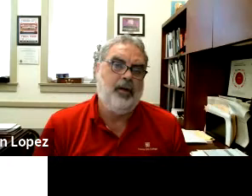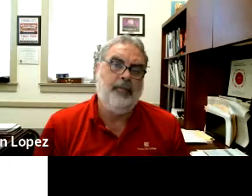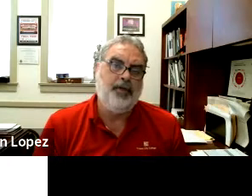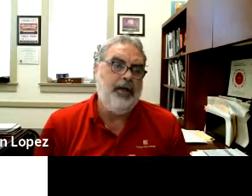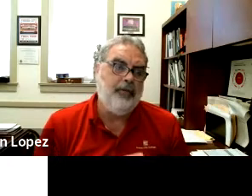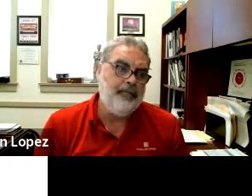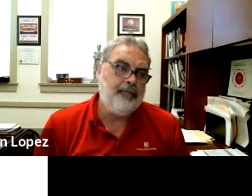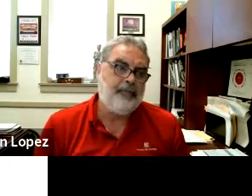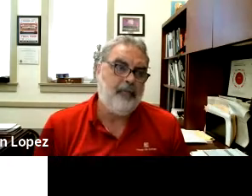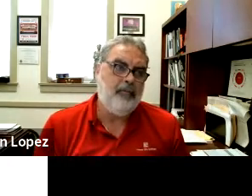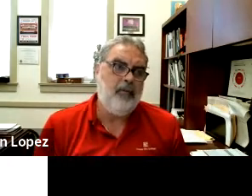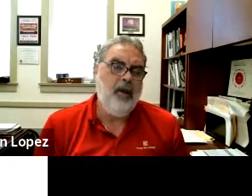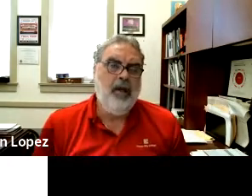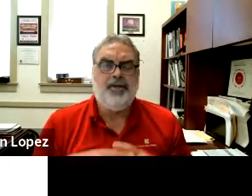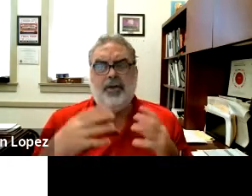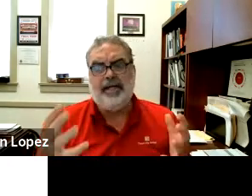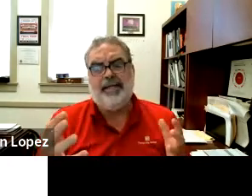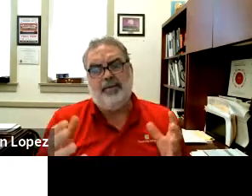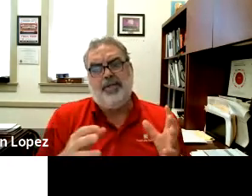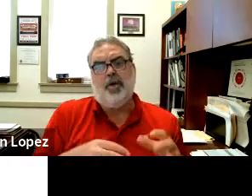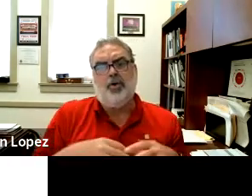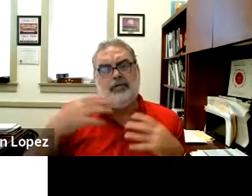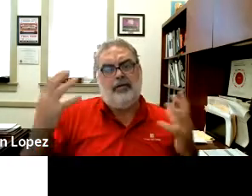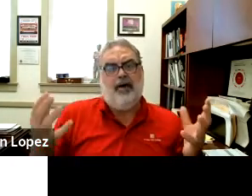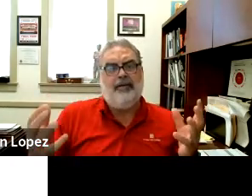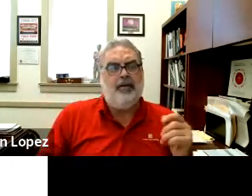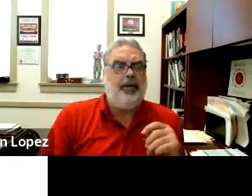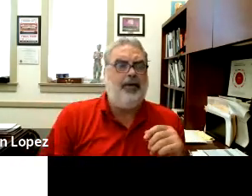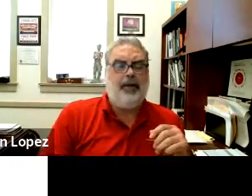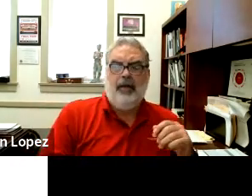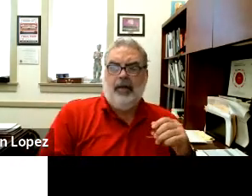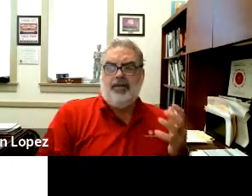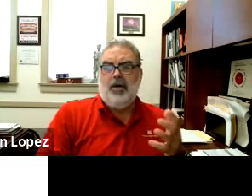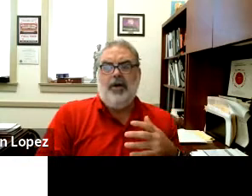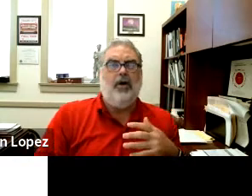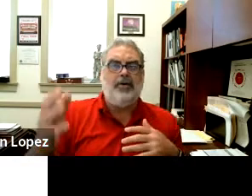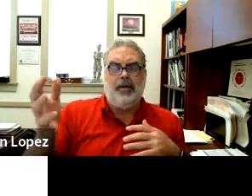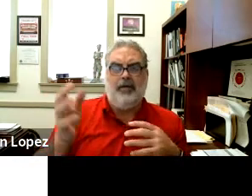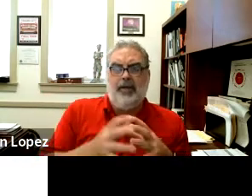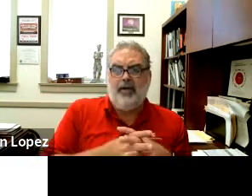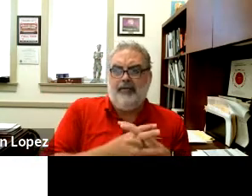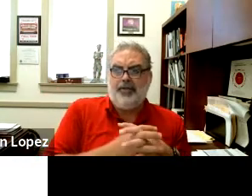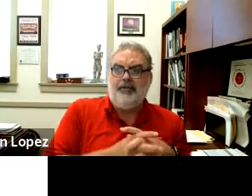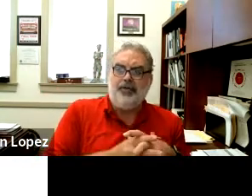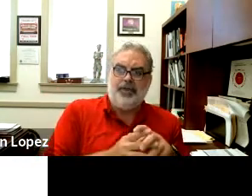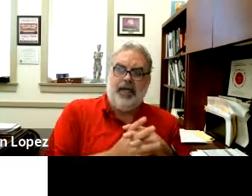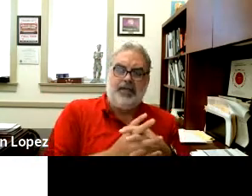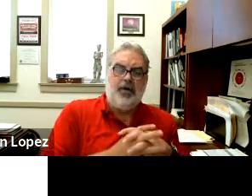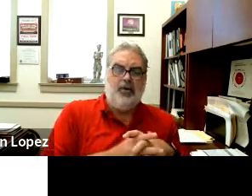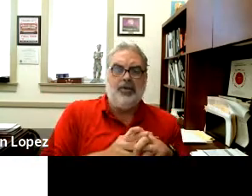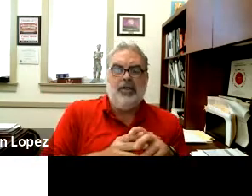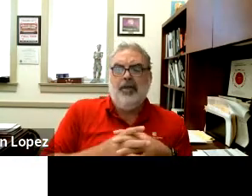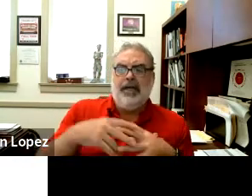to achieve. And so they established these goals over a 5-year period. And so here are some of the Vision for